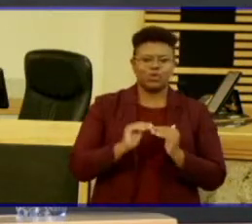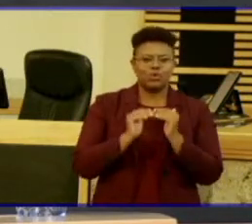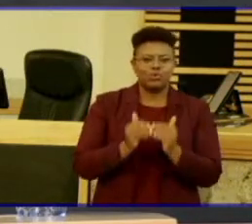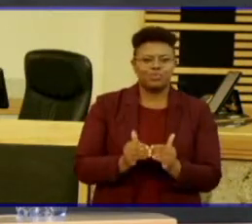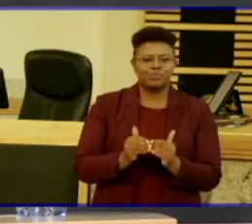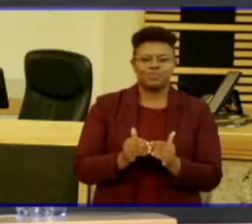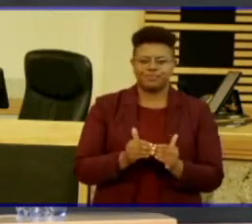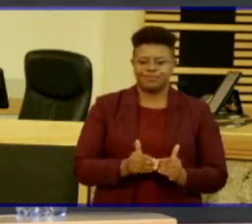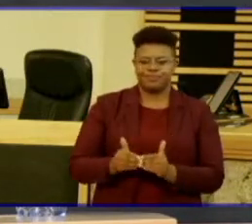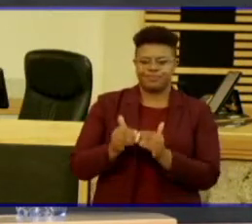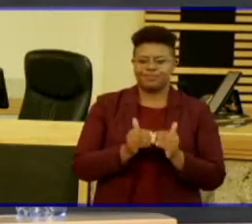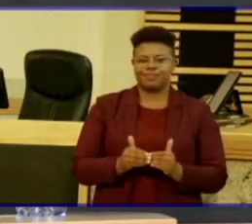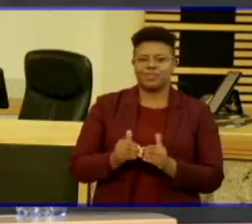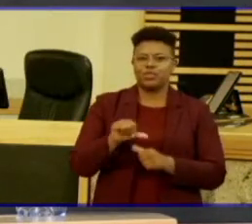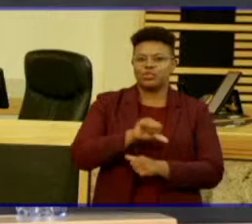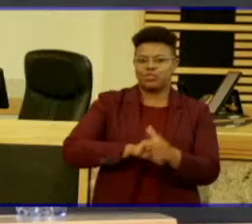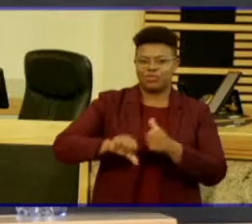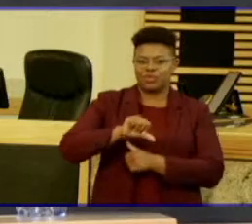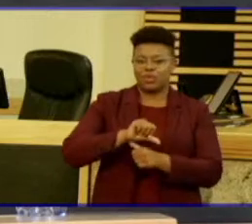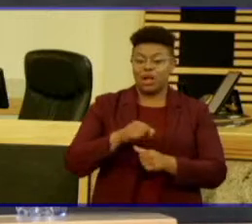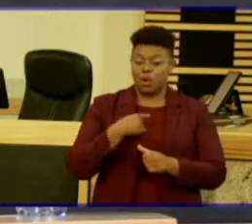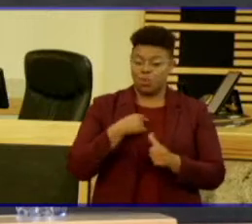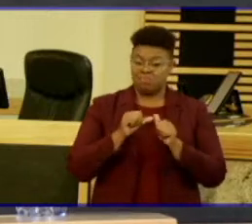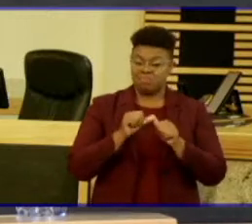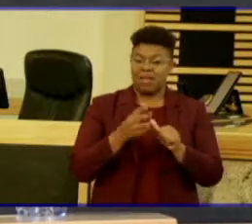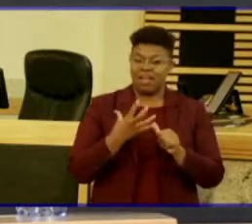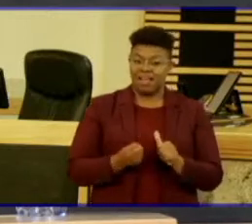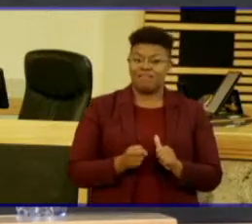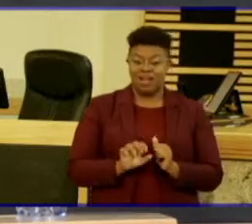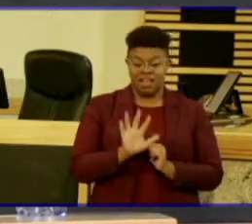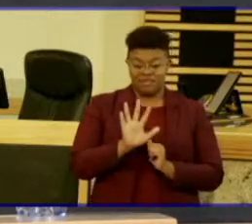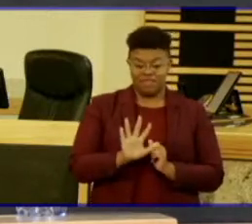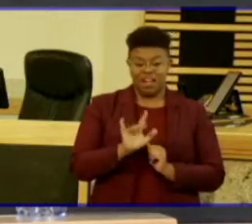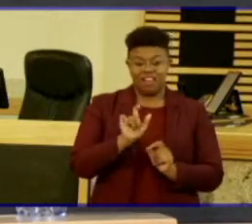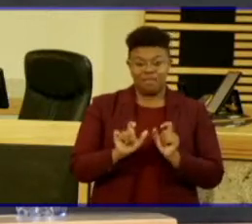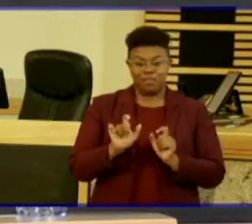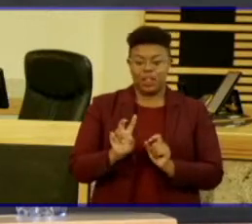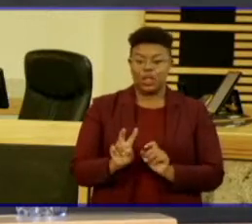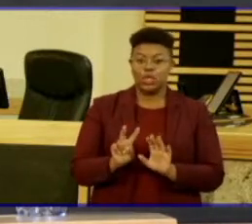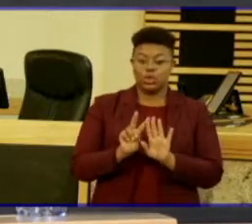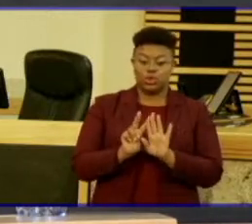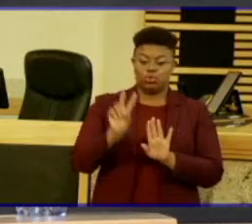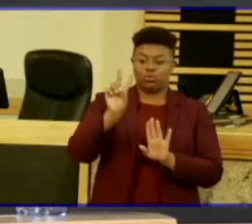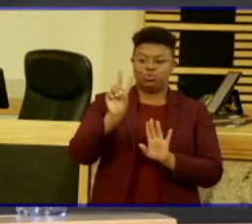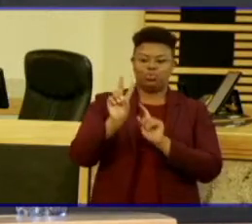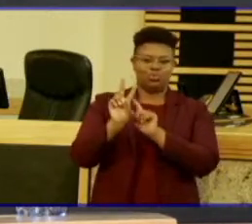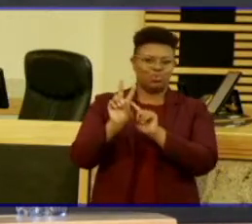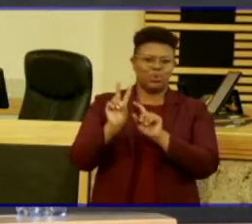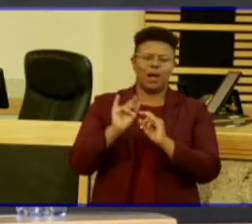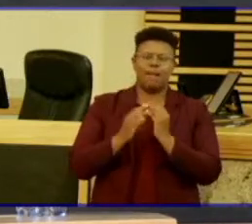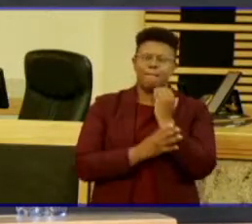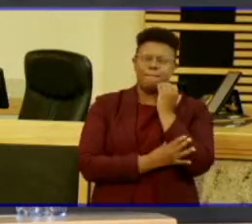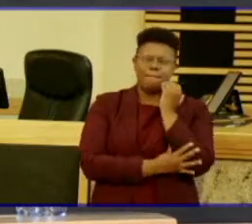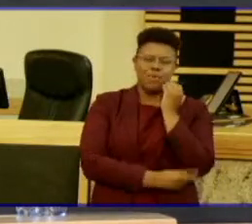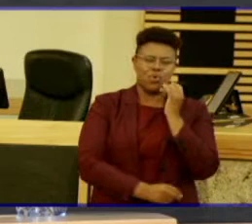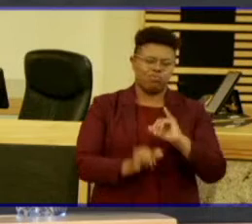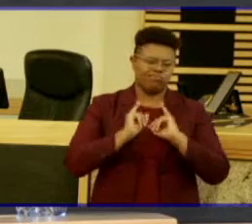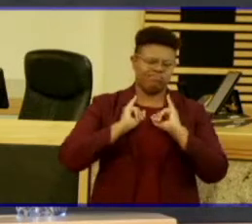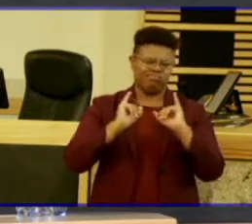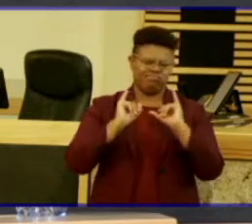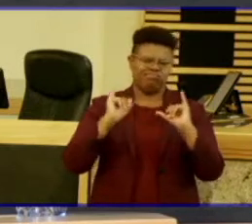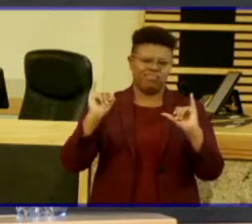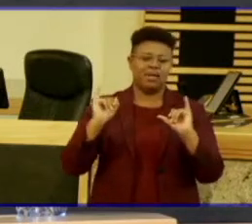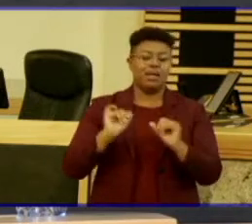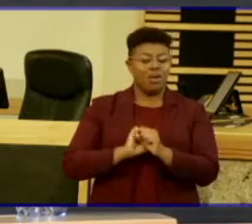Eastern Cape, we continue to have 2 out of 5 people who live below the poverty line, a reality that was worsened